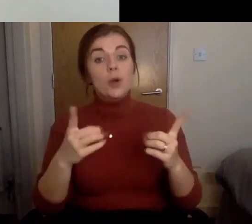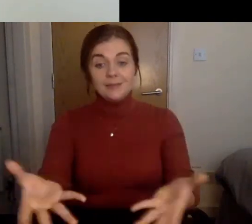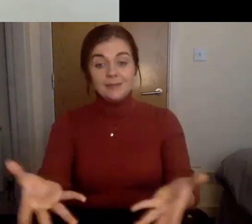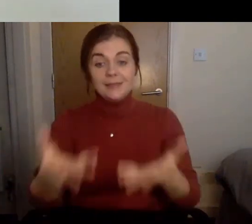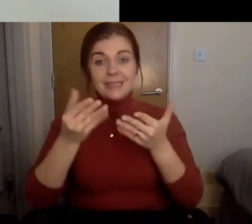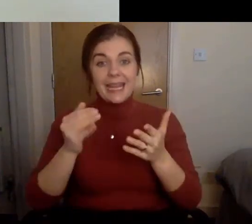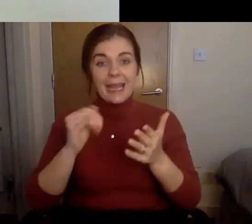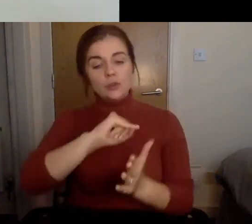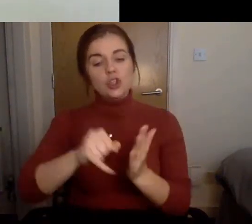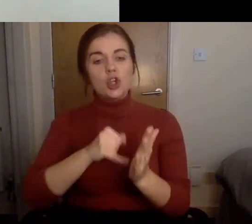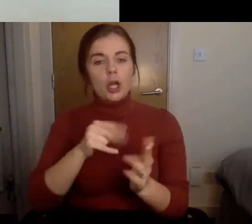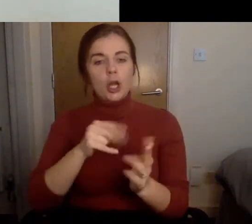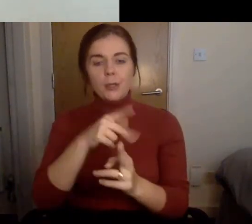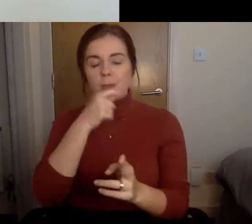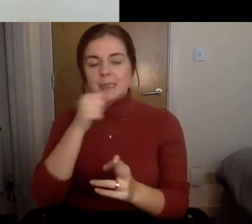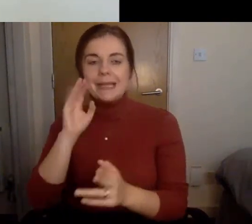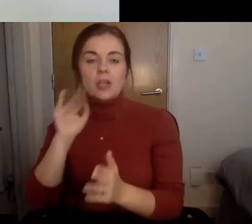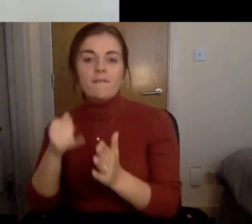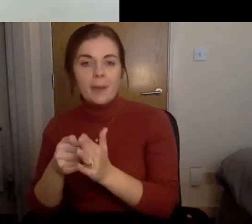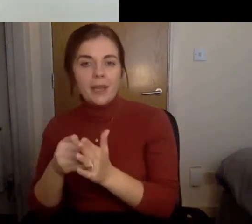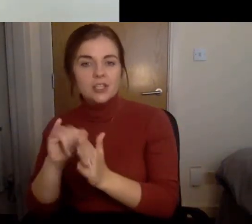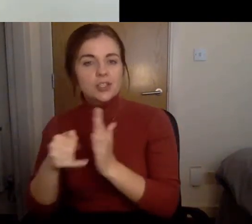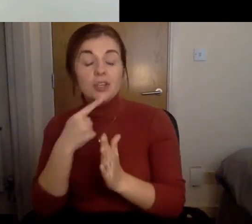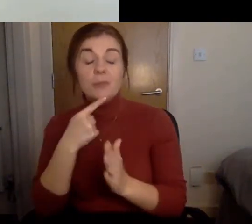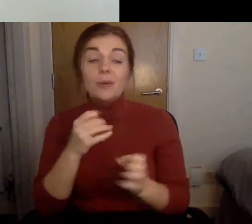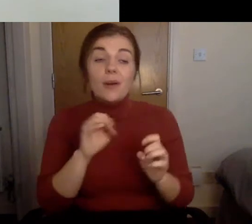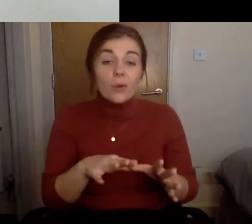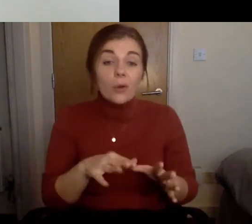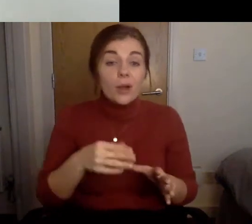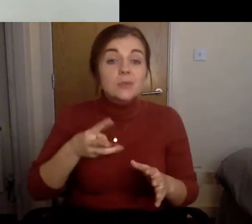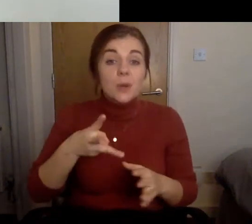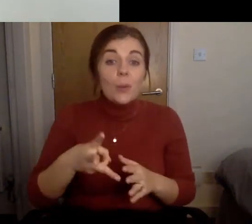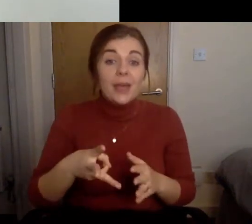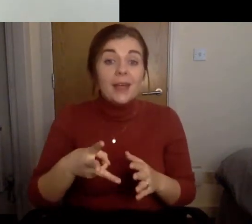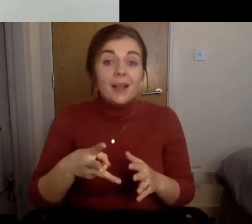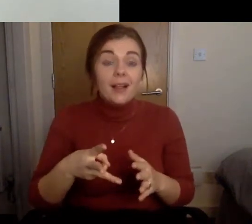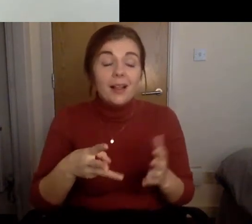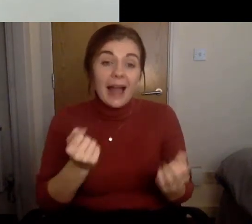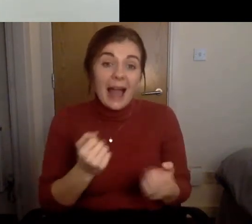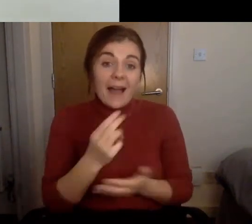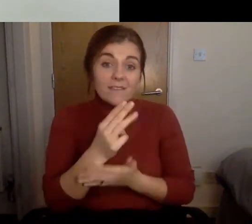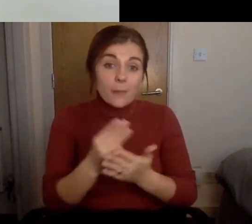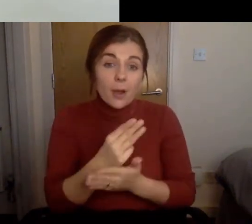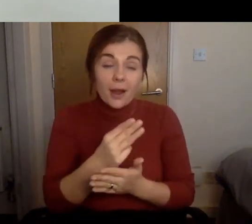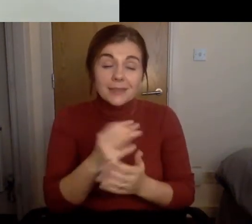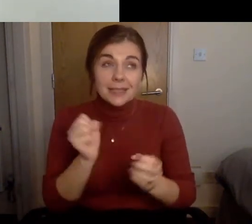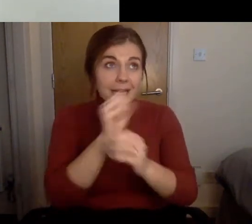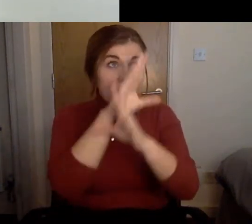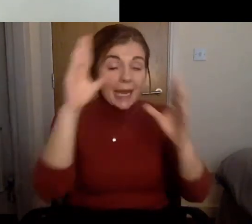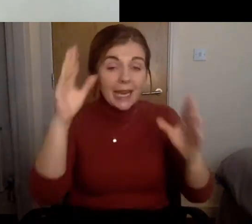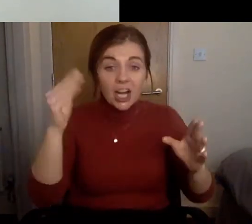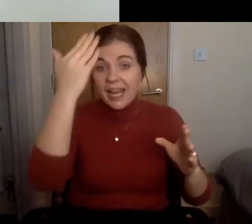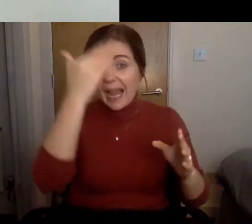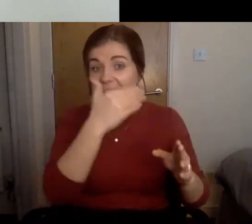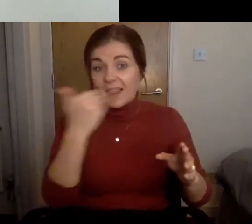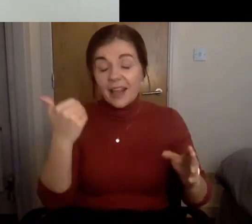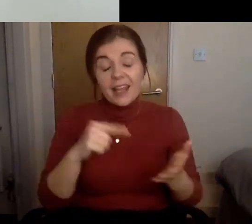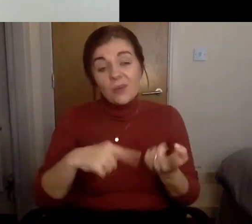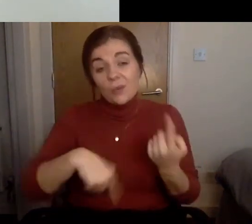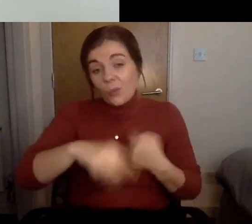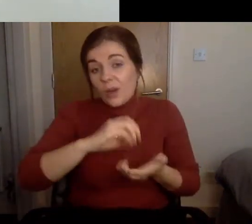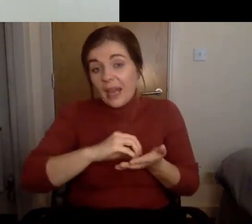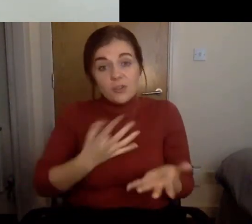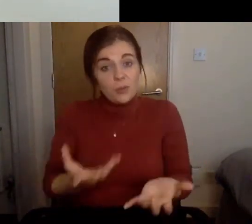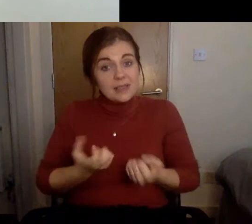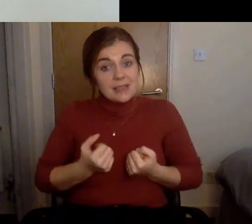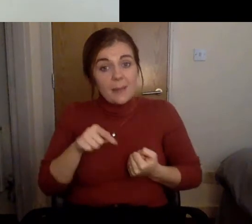journal, whatever it is. But obviously then we do come to those parts that are explicitly Catholic, and we have to own that as well, because